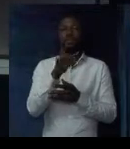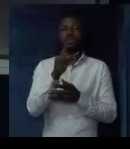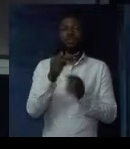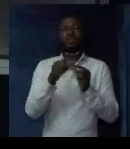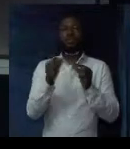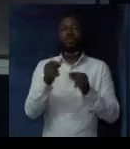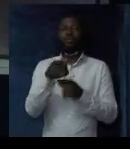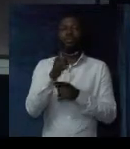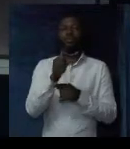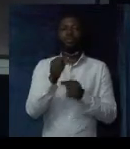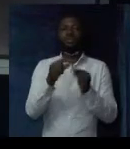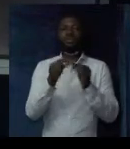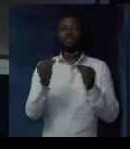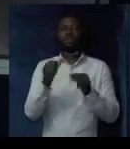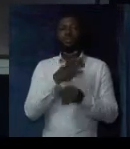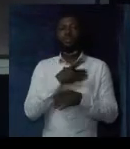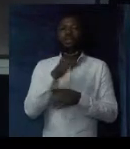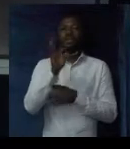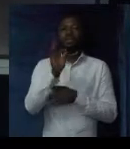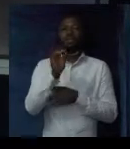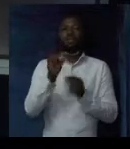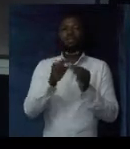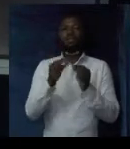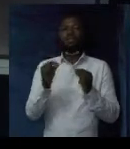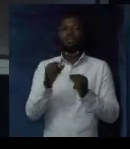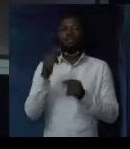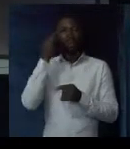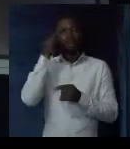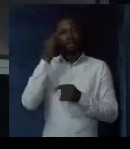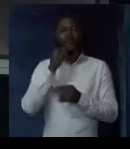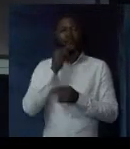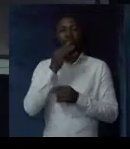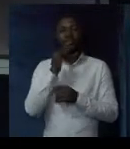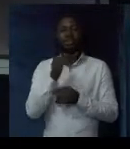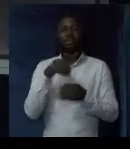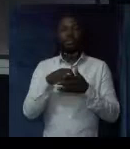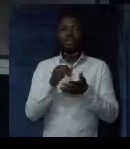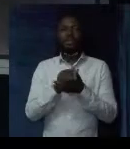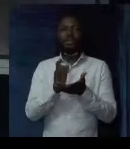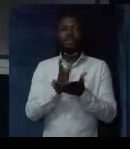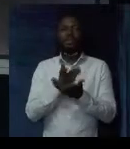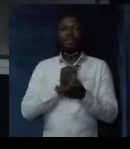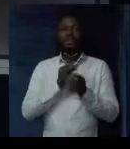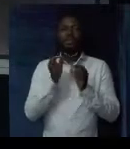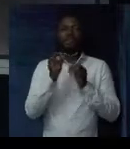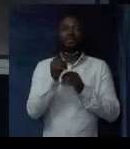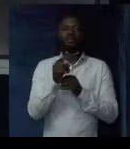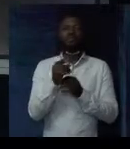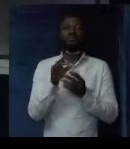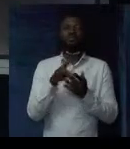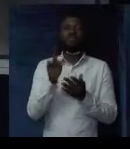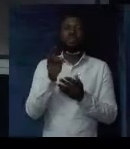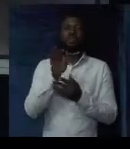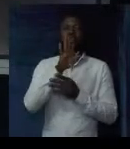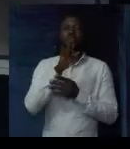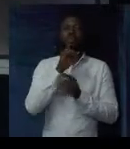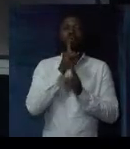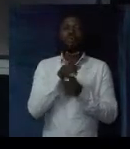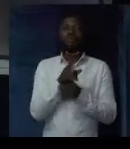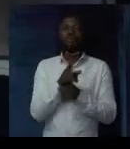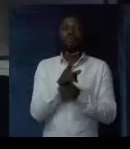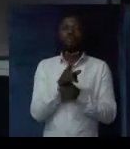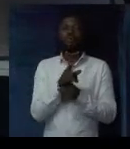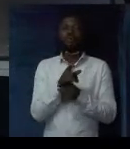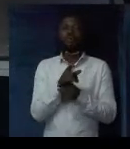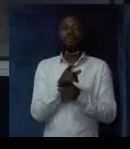degrees, 180 degrees, 120 degrees, 90 degrees. Think critically, it's in that song that I taught you. Select your